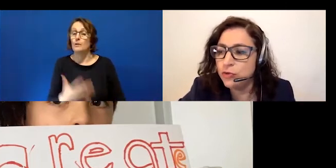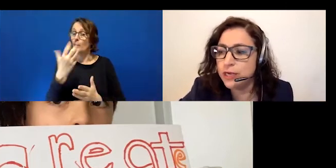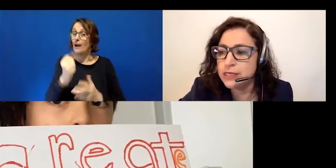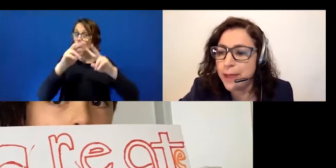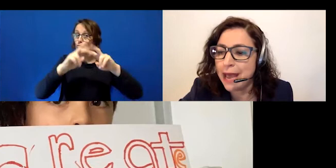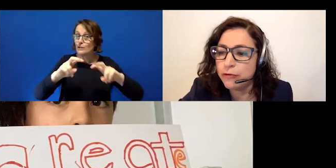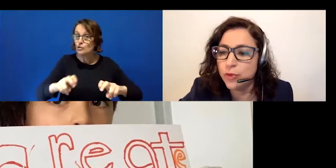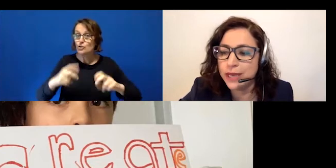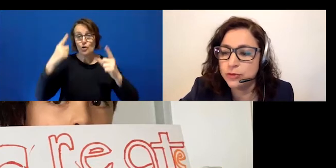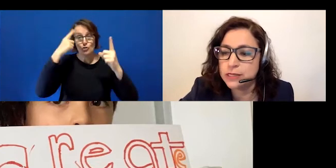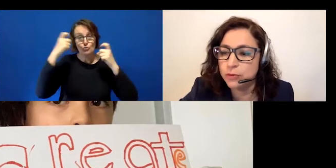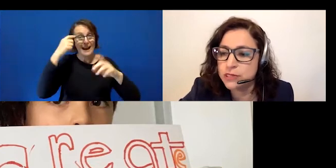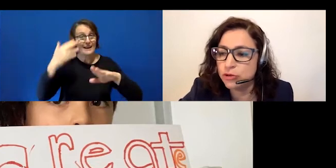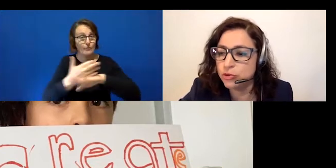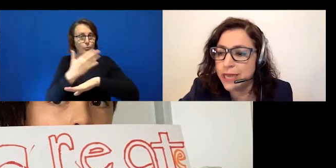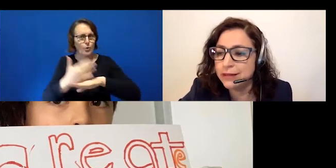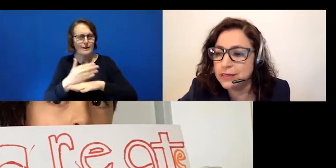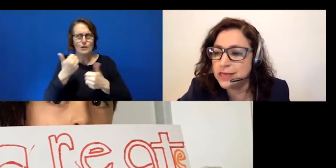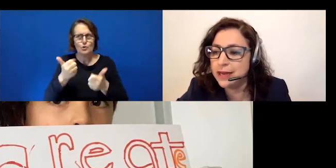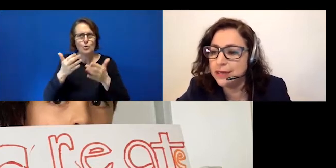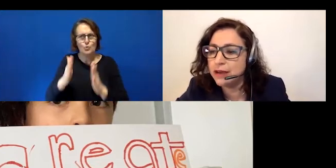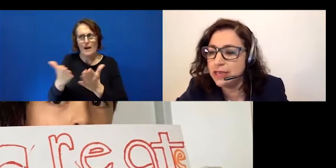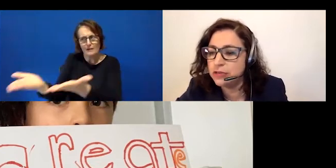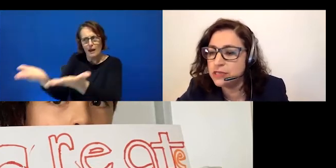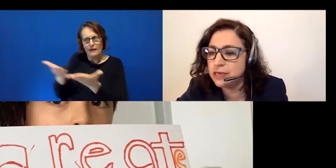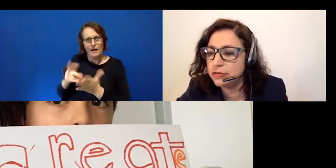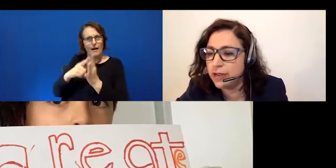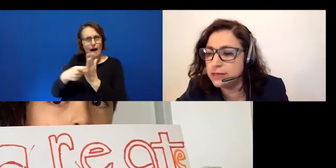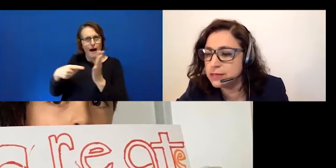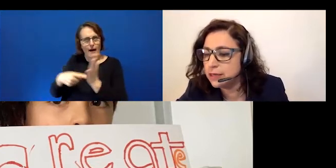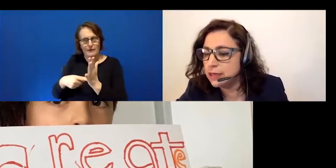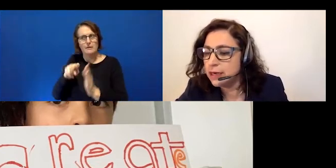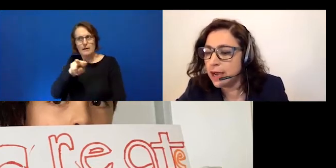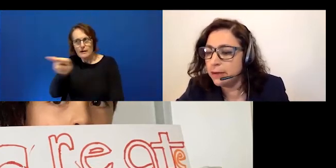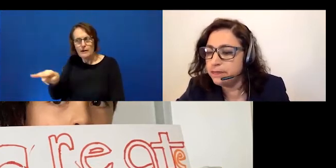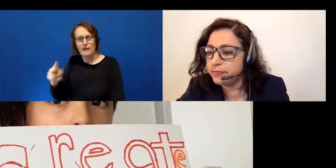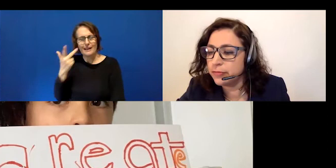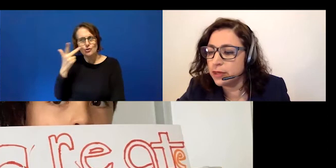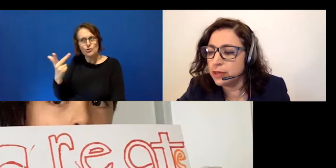creative work is a powerful way to explore social realities and uncover interesting threads.